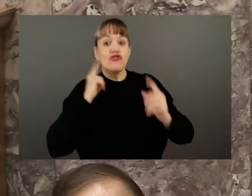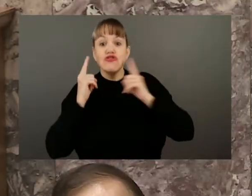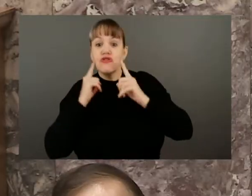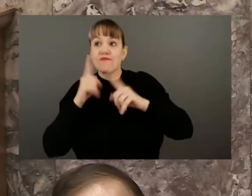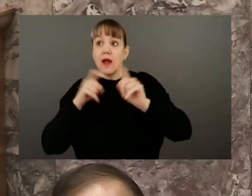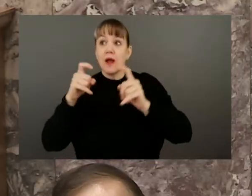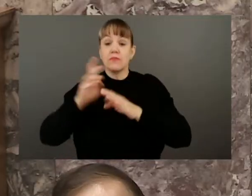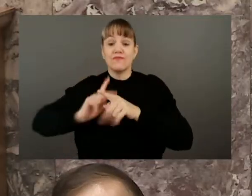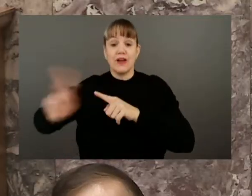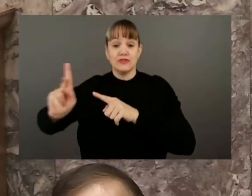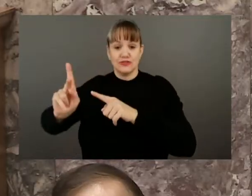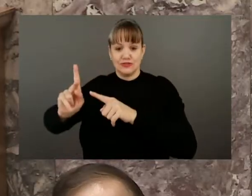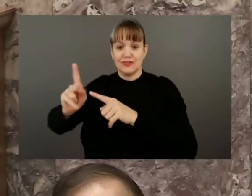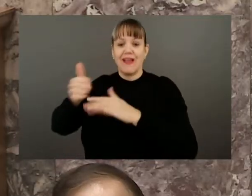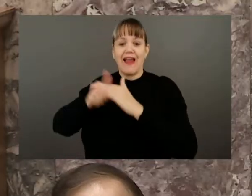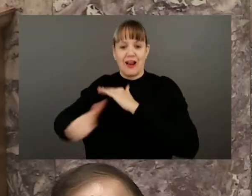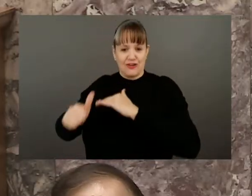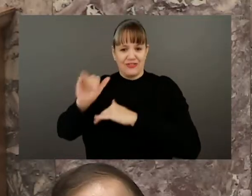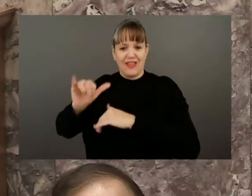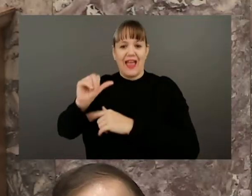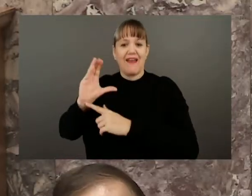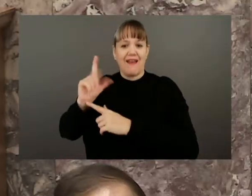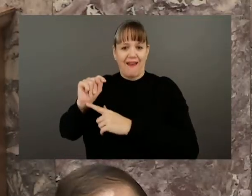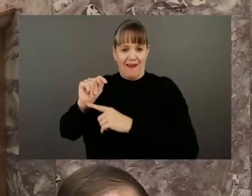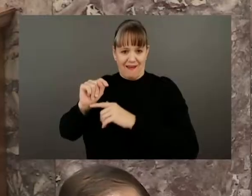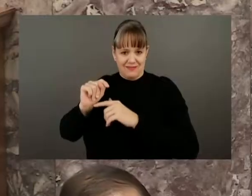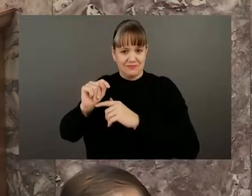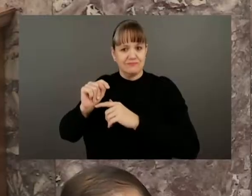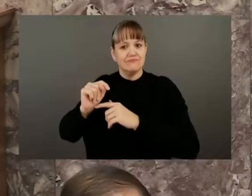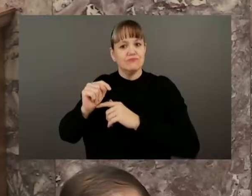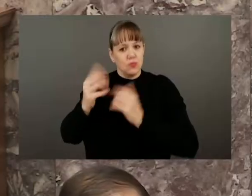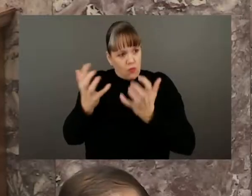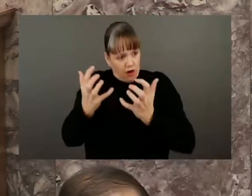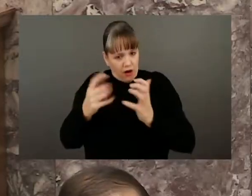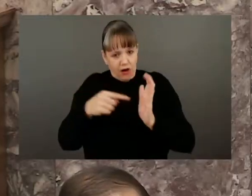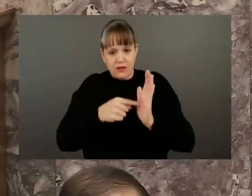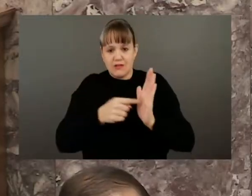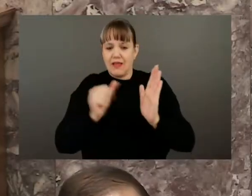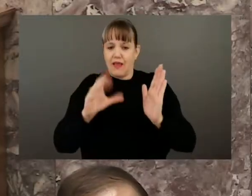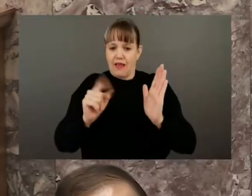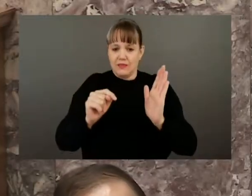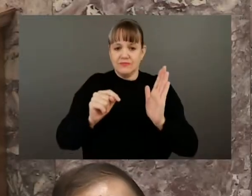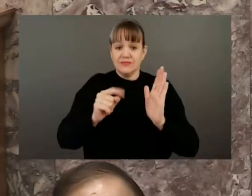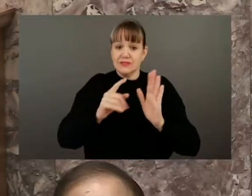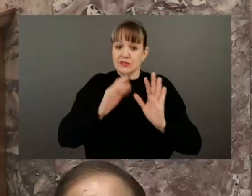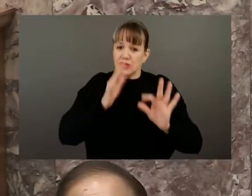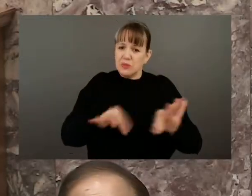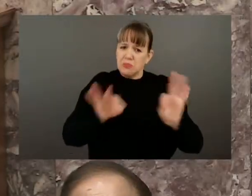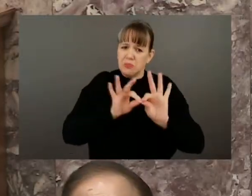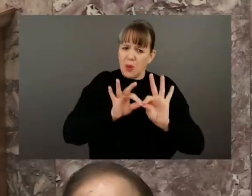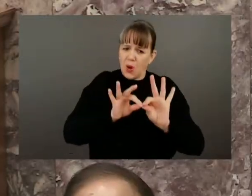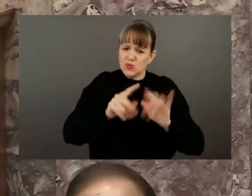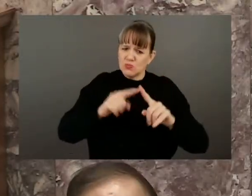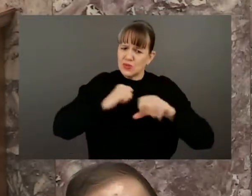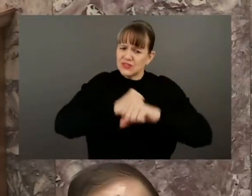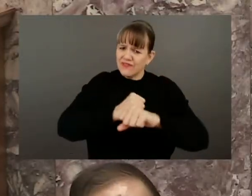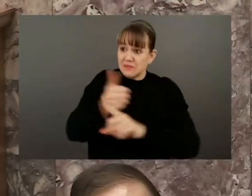they understand just how important it is to protect themselves as well as the public. Thank you.